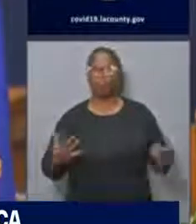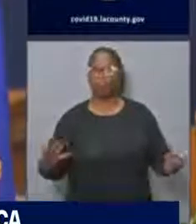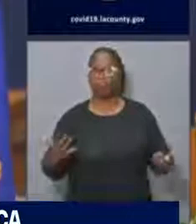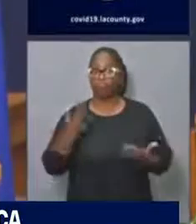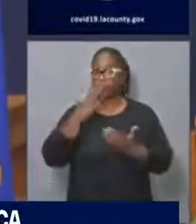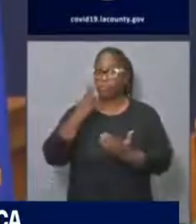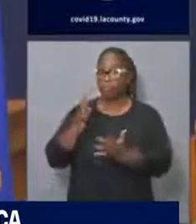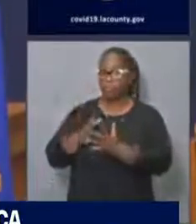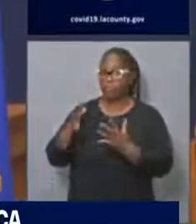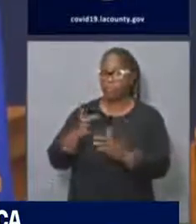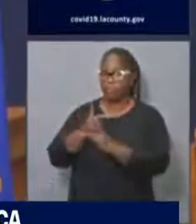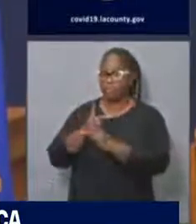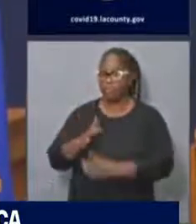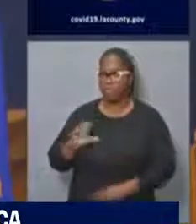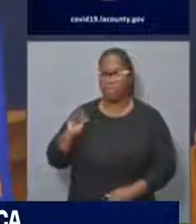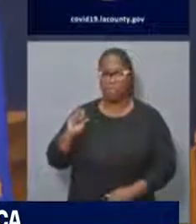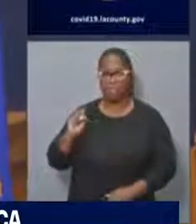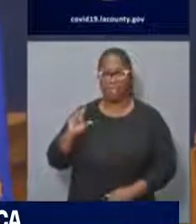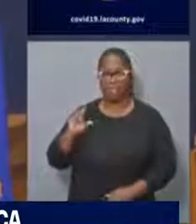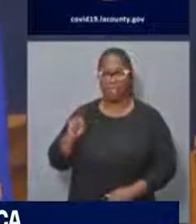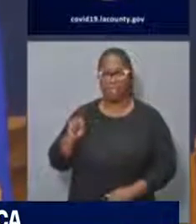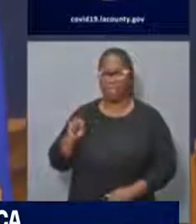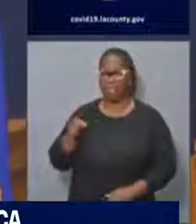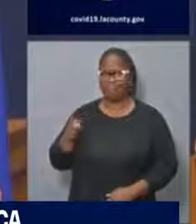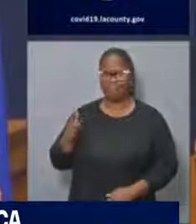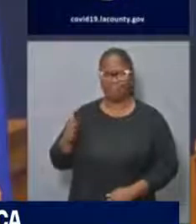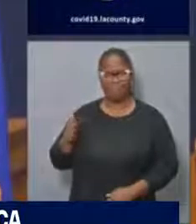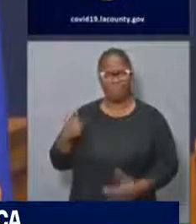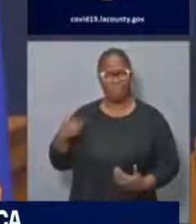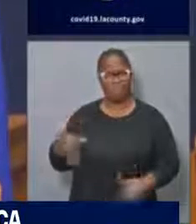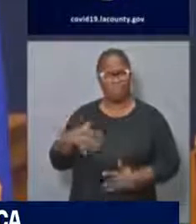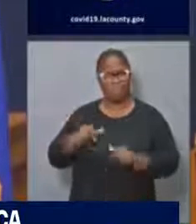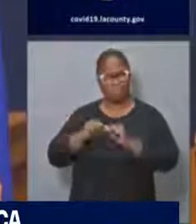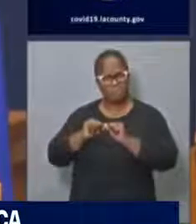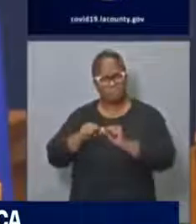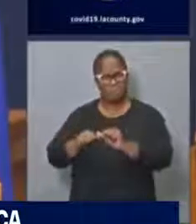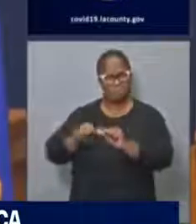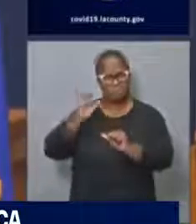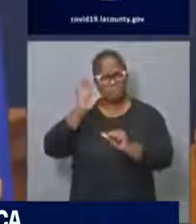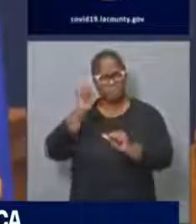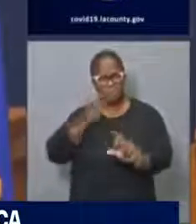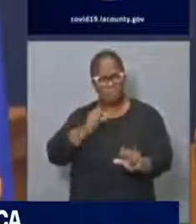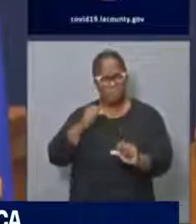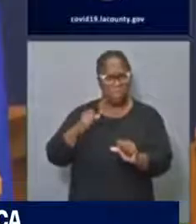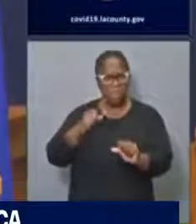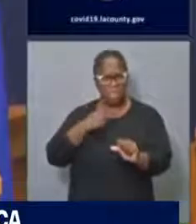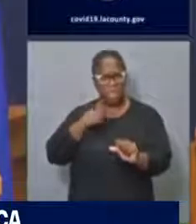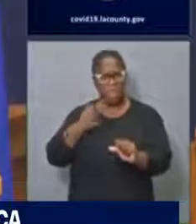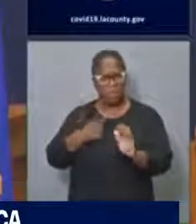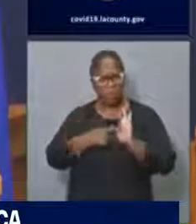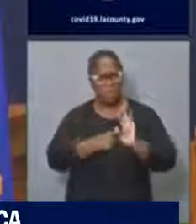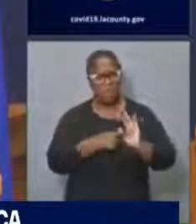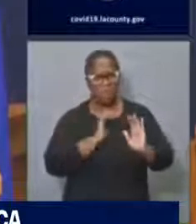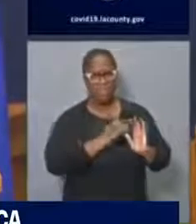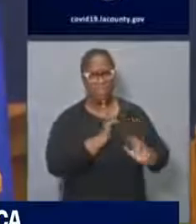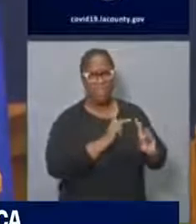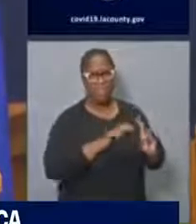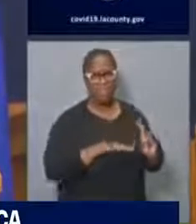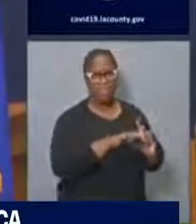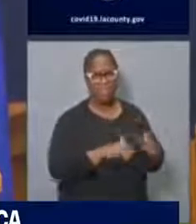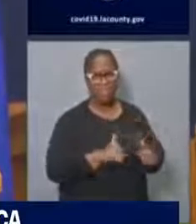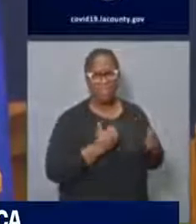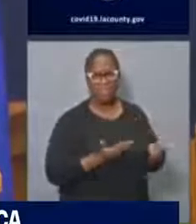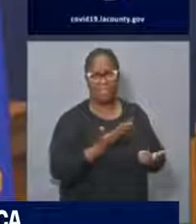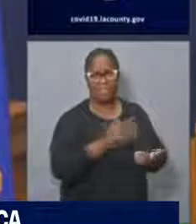Thank you so much, Supervisor Solis. You've been a steadfast voice for our most vulnerable residents, including those with a higher risk